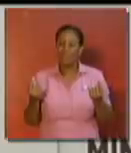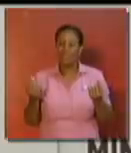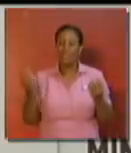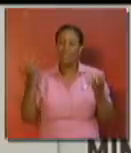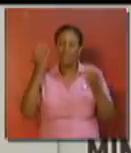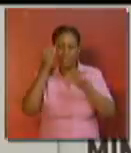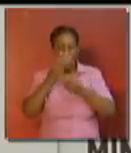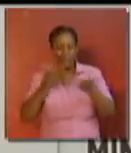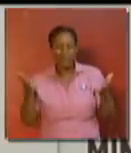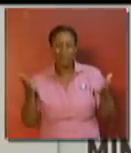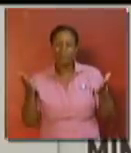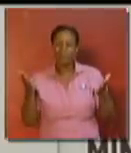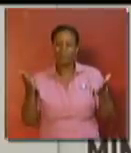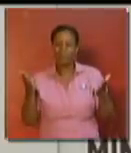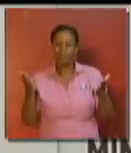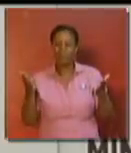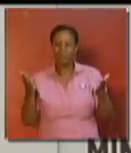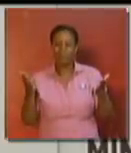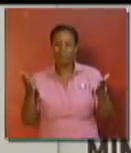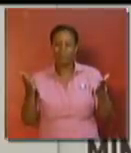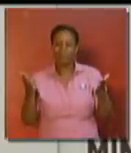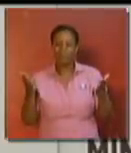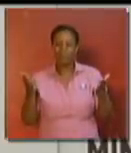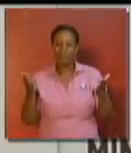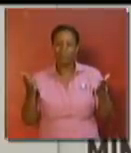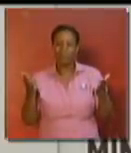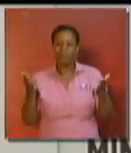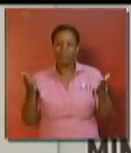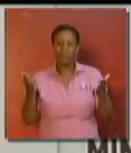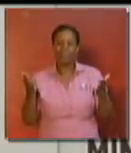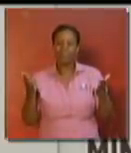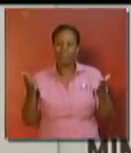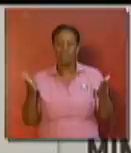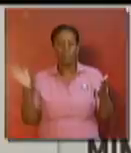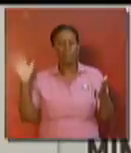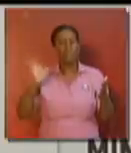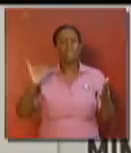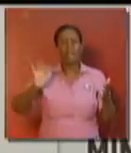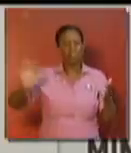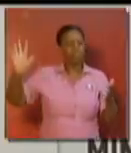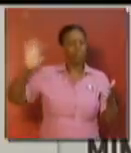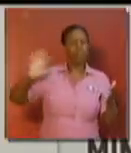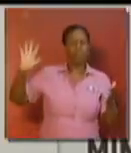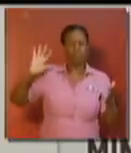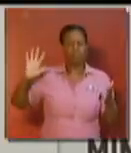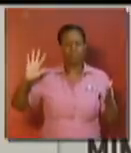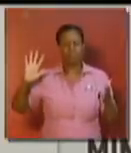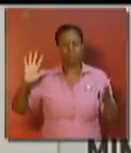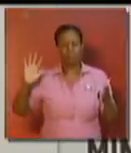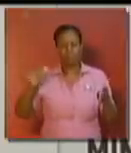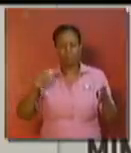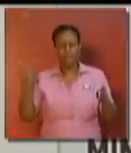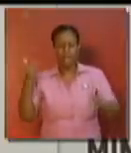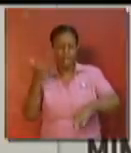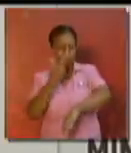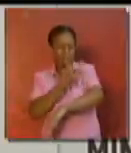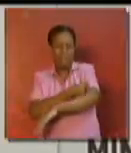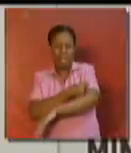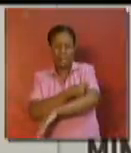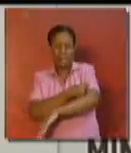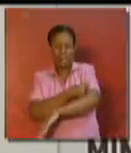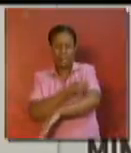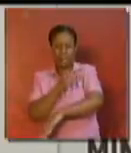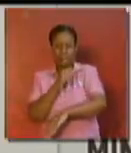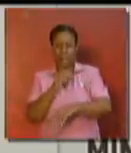profile of the similar vaccines we have used in pregnancy programs in the past, there appears to be minimal risk